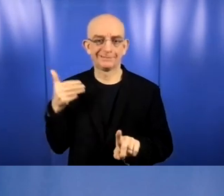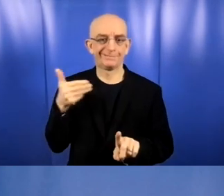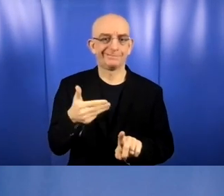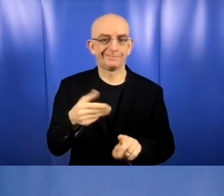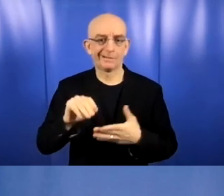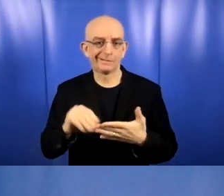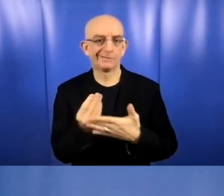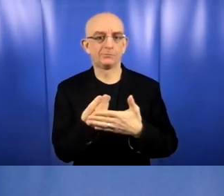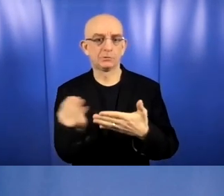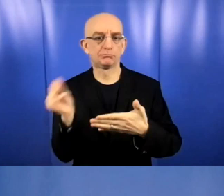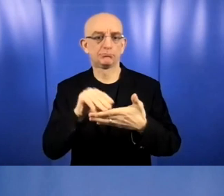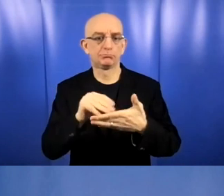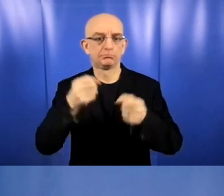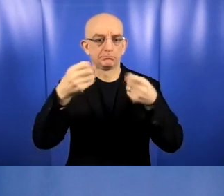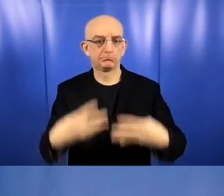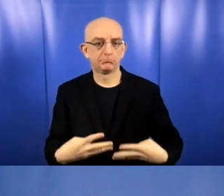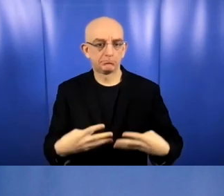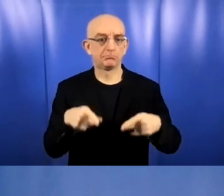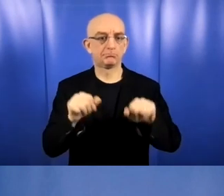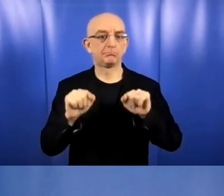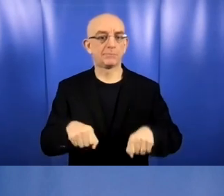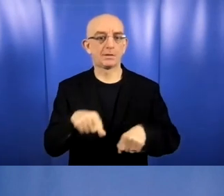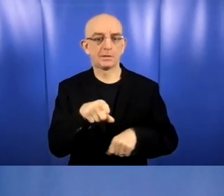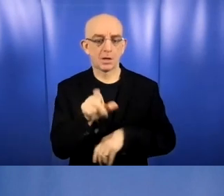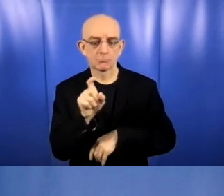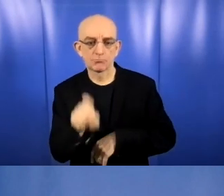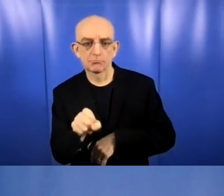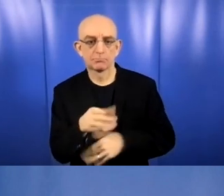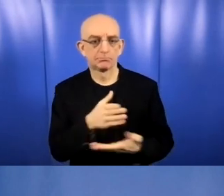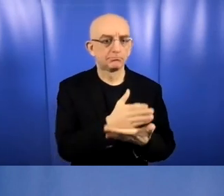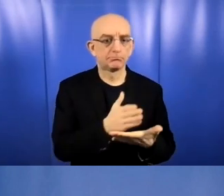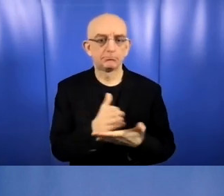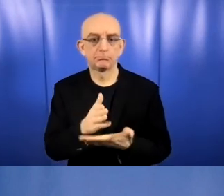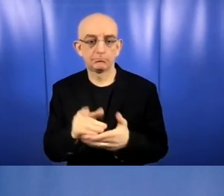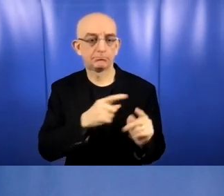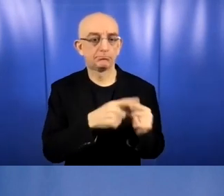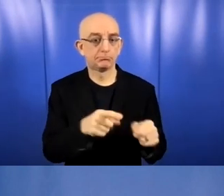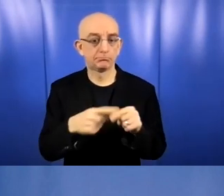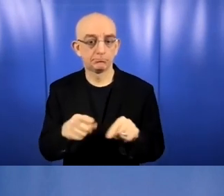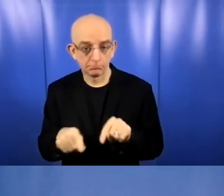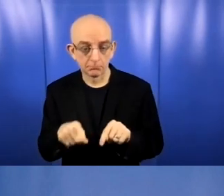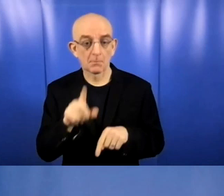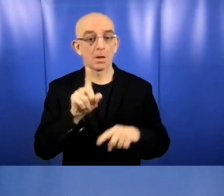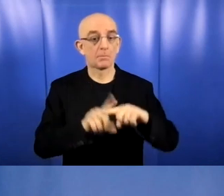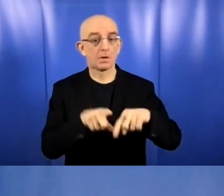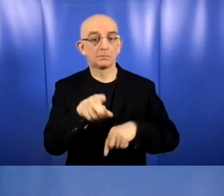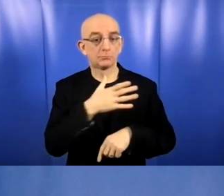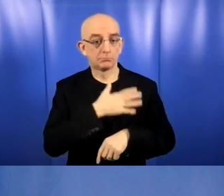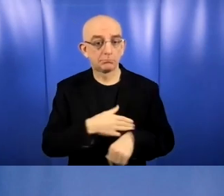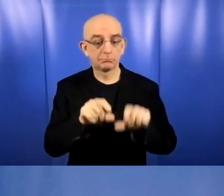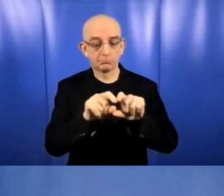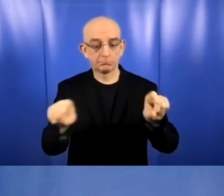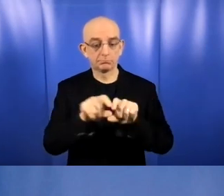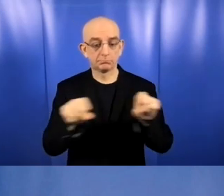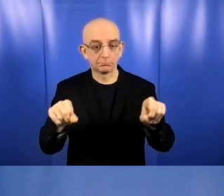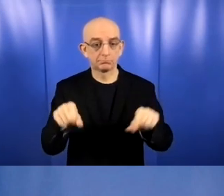screen. If you wish to ask any questions, please use the Q&A function, again at the